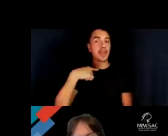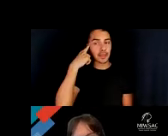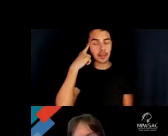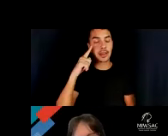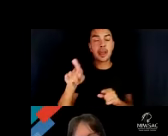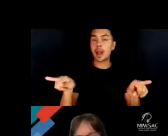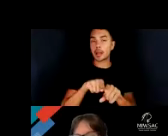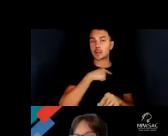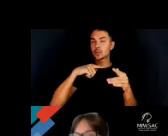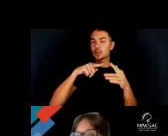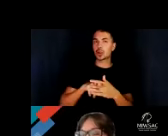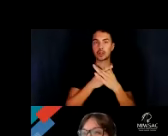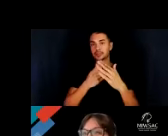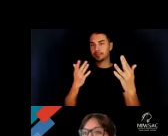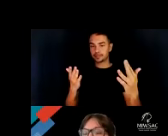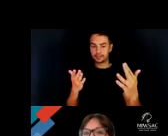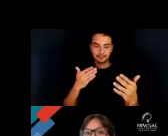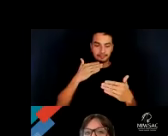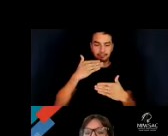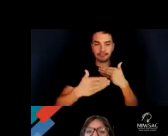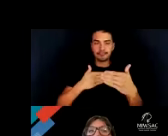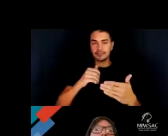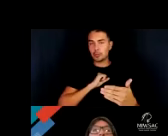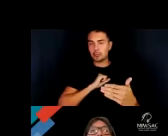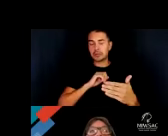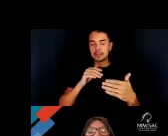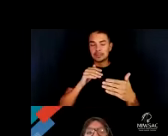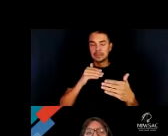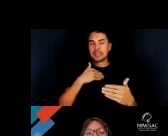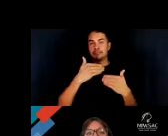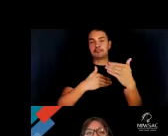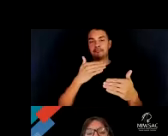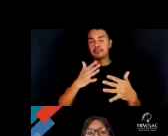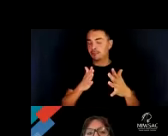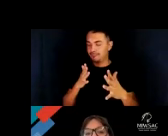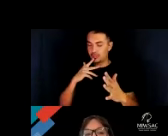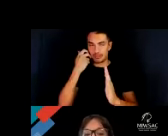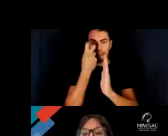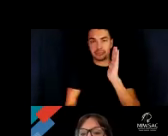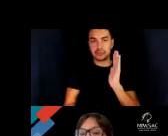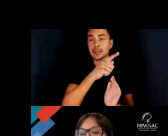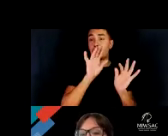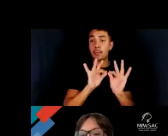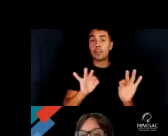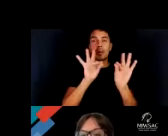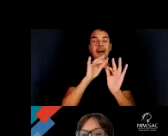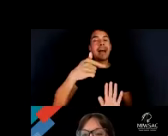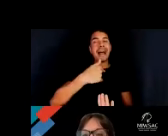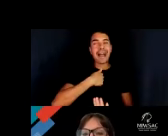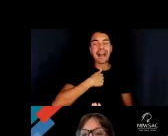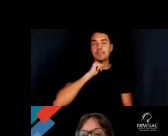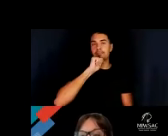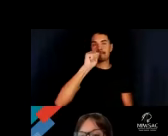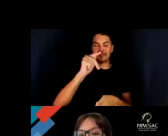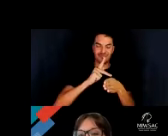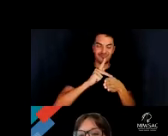we start to jump into this, it's important to remember I am not a mental health professional, right?